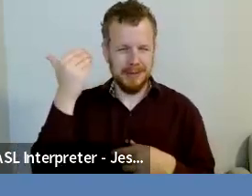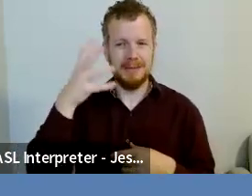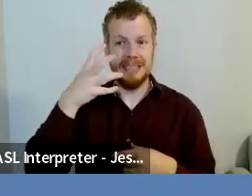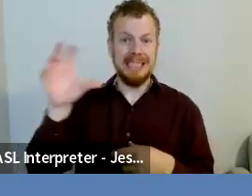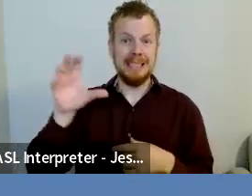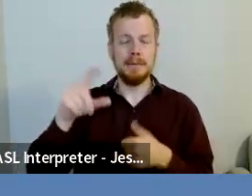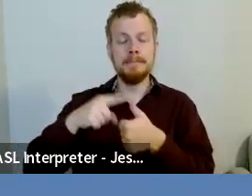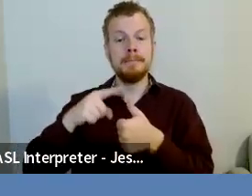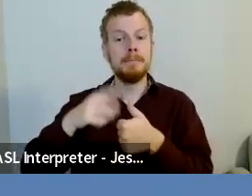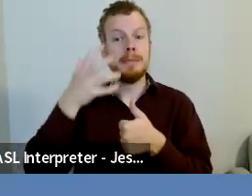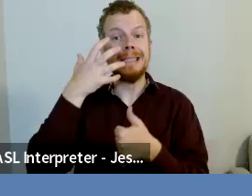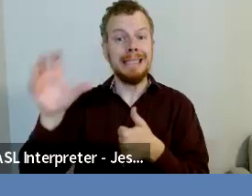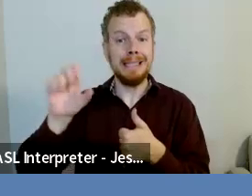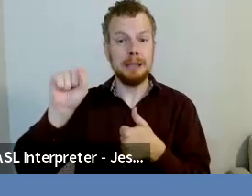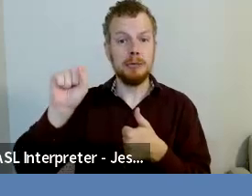Heat stroke.